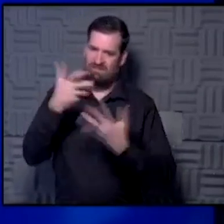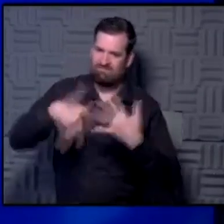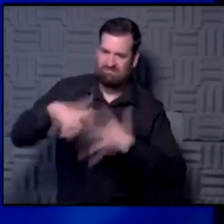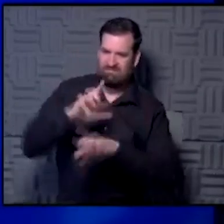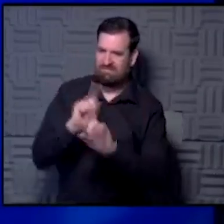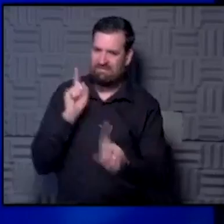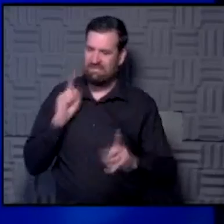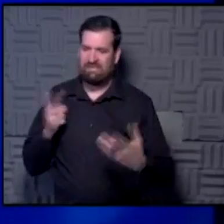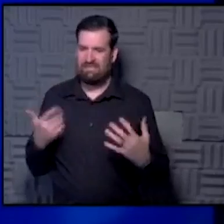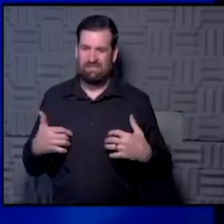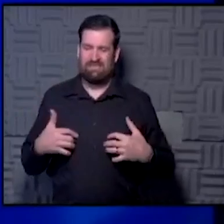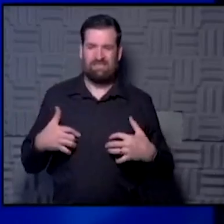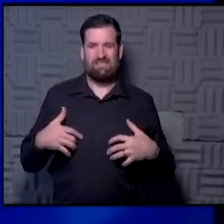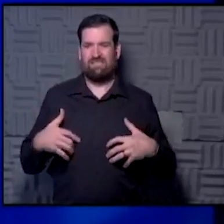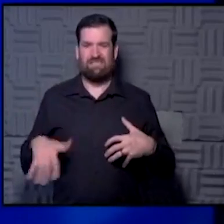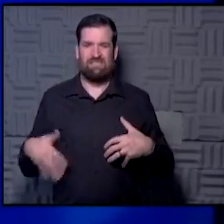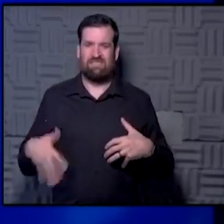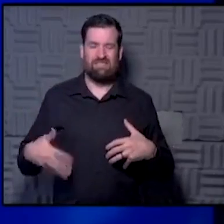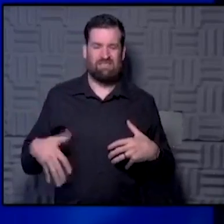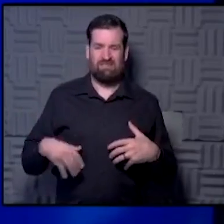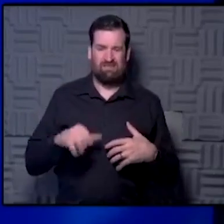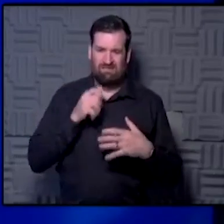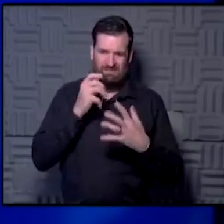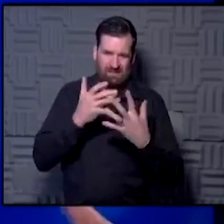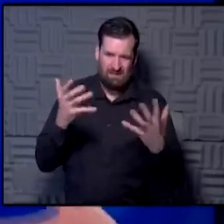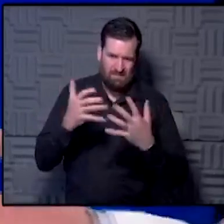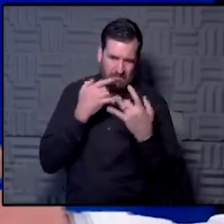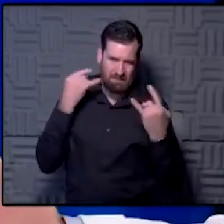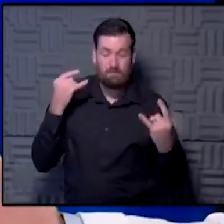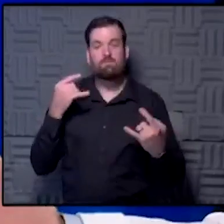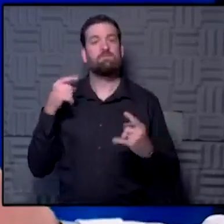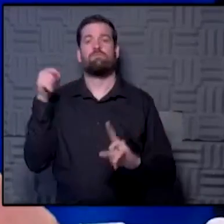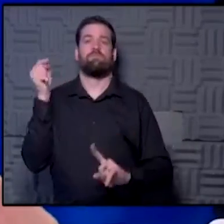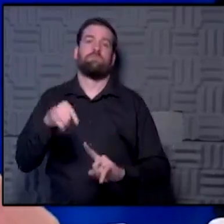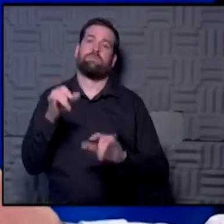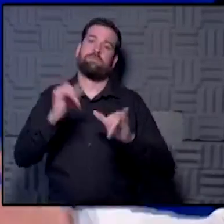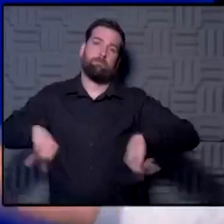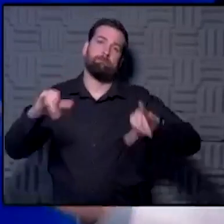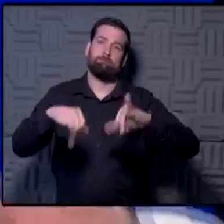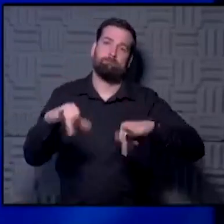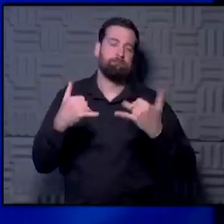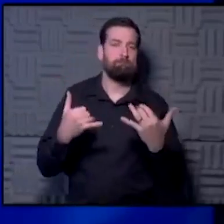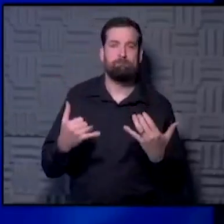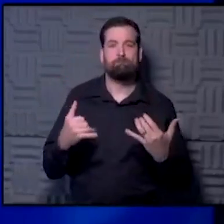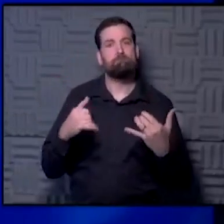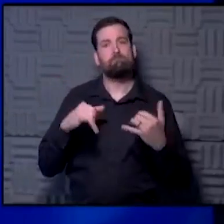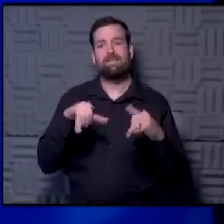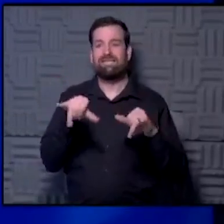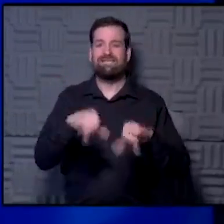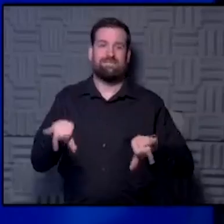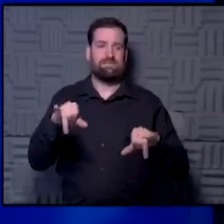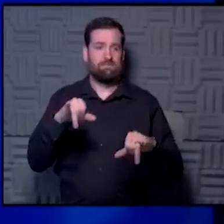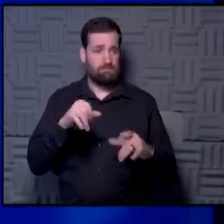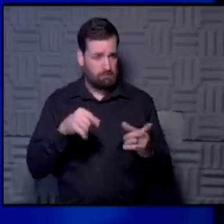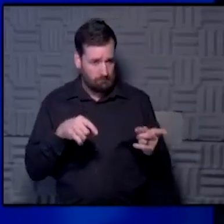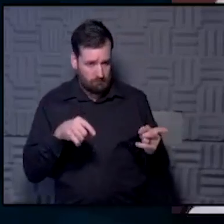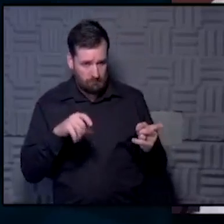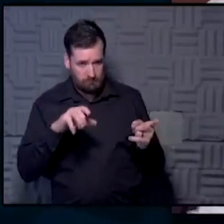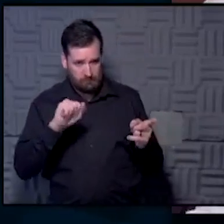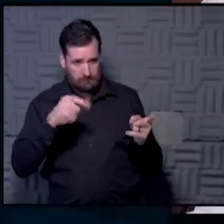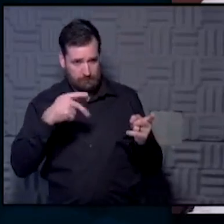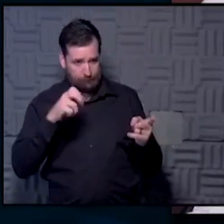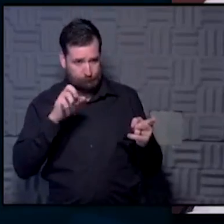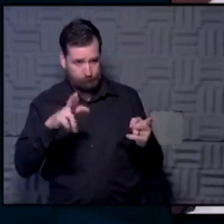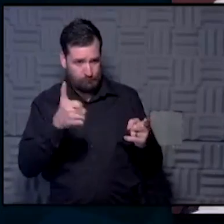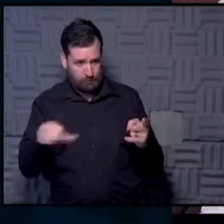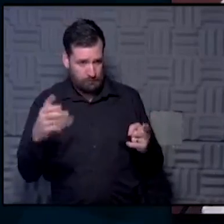and I'm not so sure they're wearing a lot of masks. So it's all about the same story, right? Yeah. It's the same pillars. Spencer, are you guys advising about